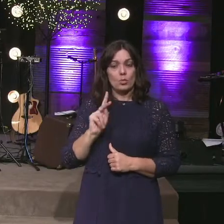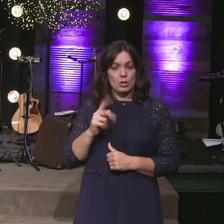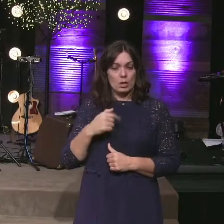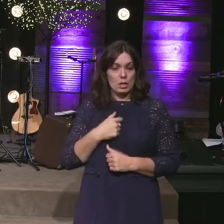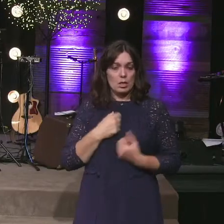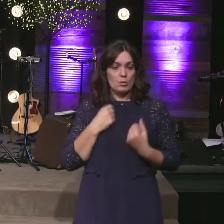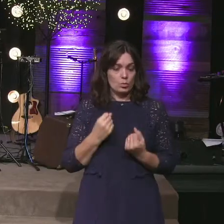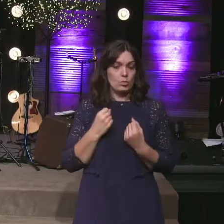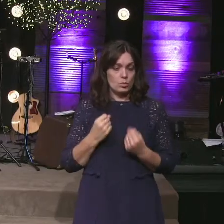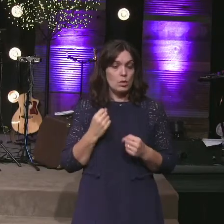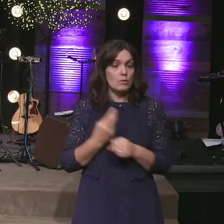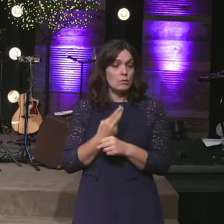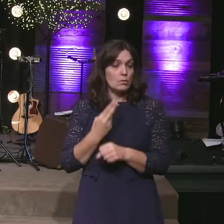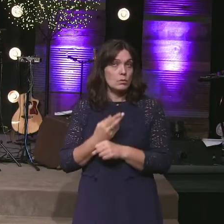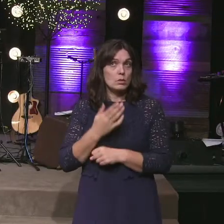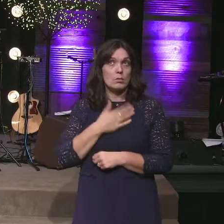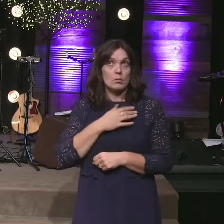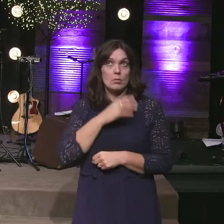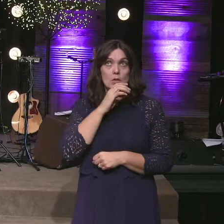my old